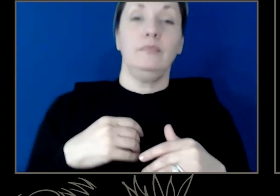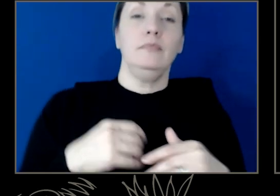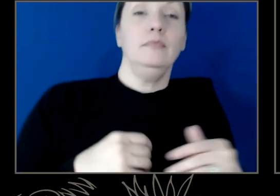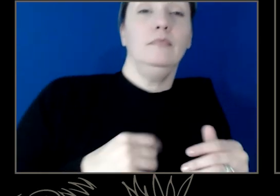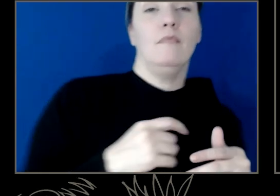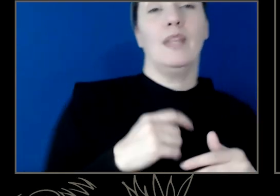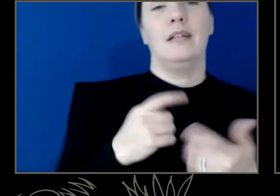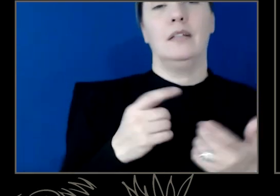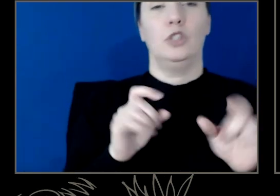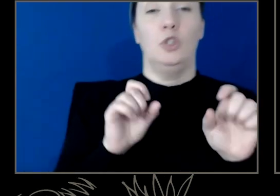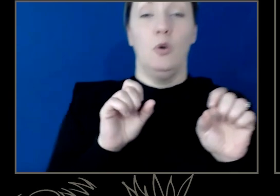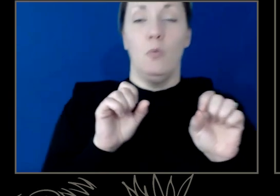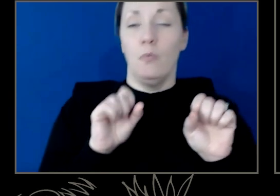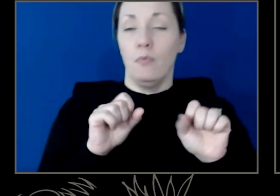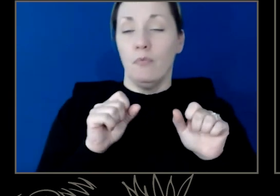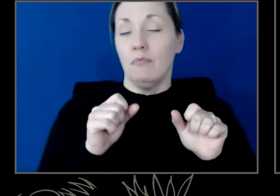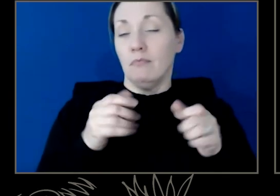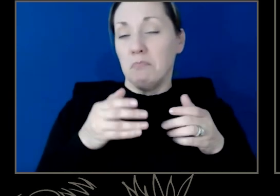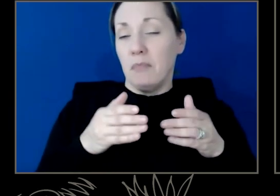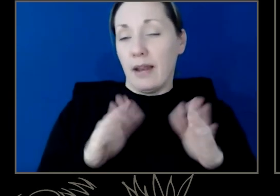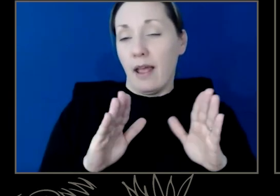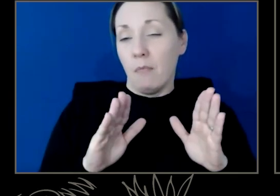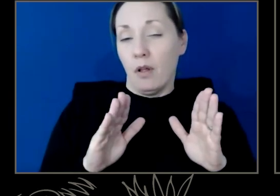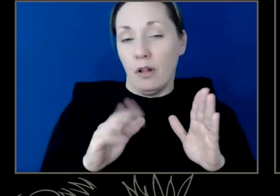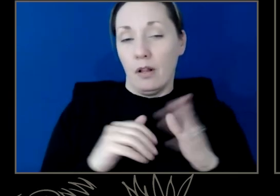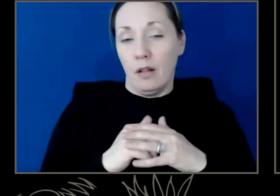In order to enable this